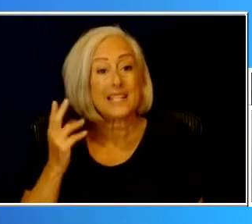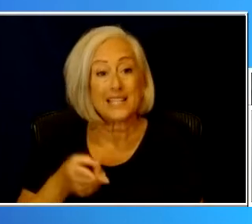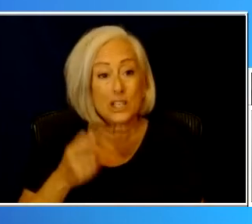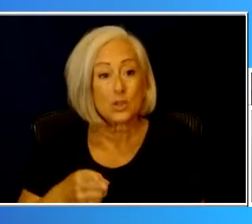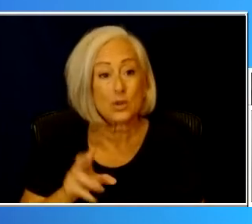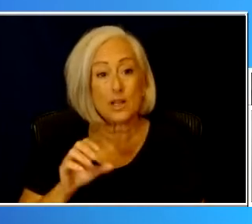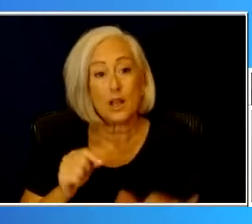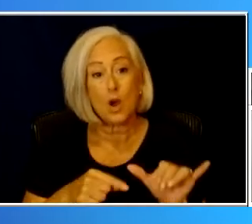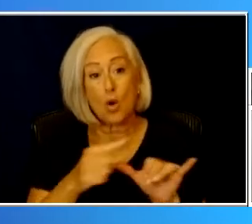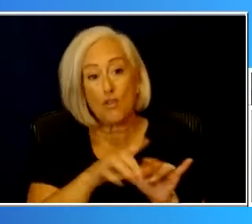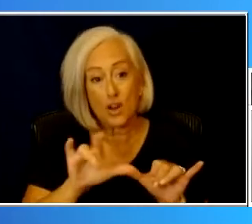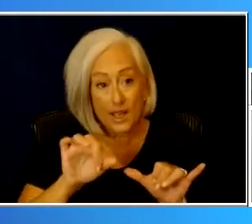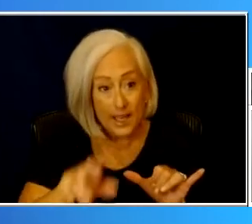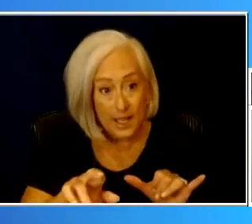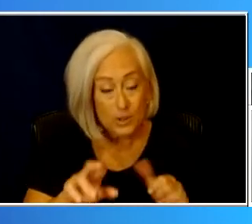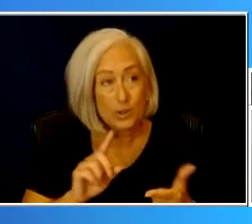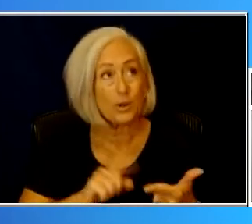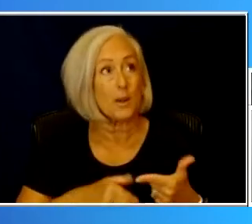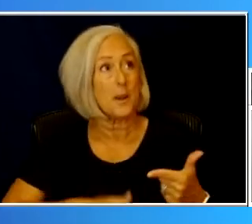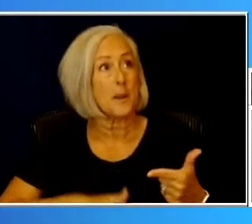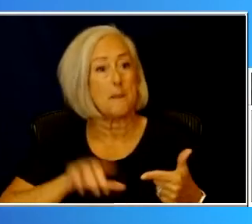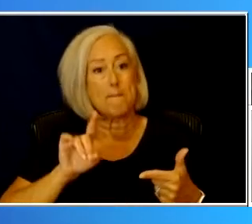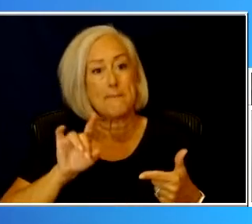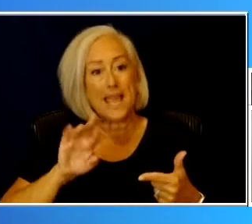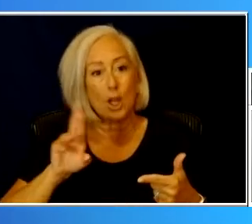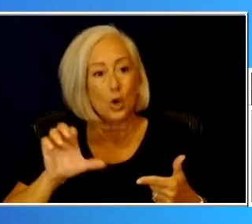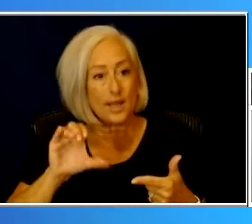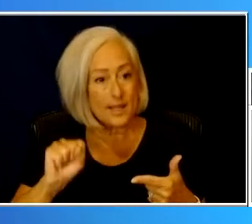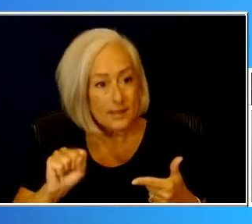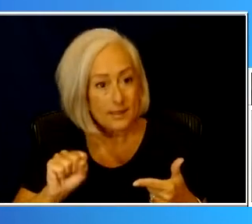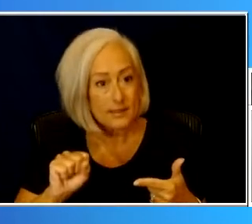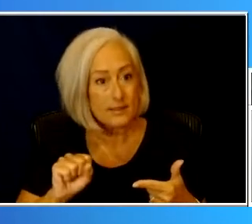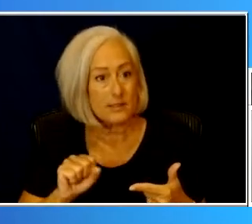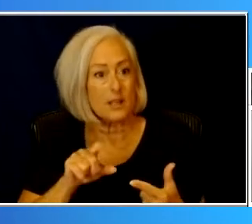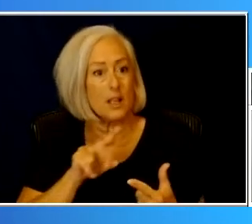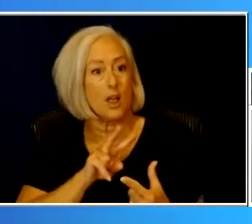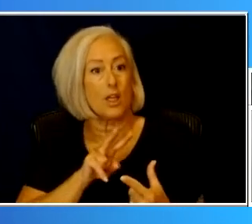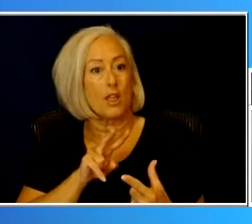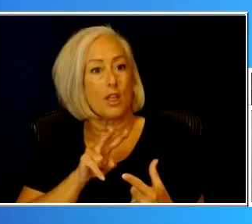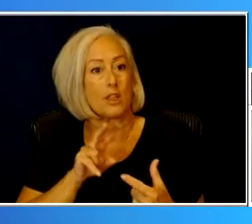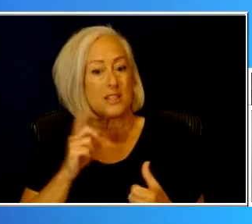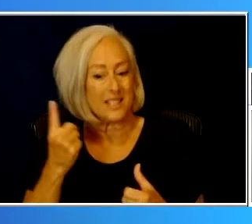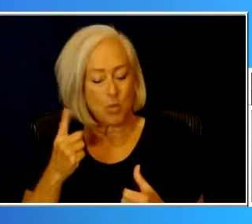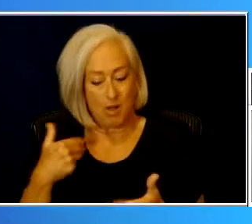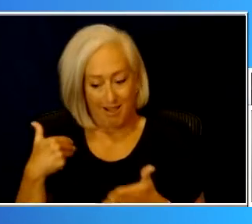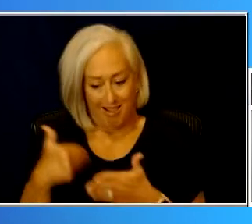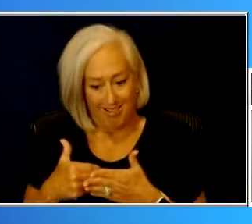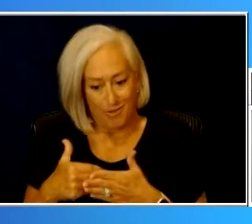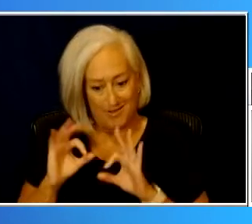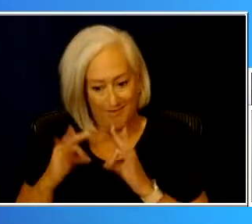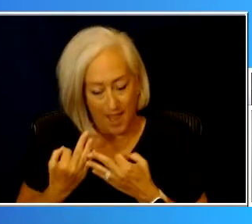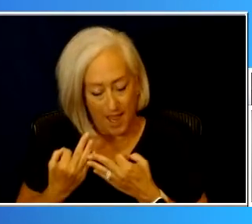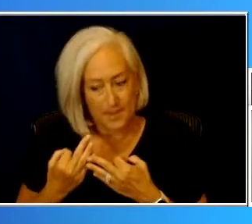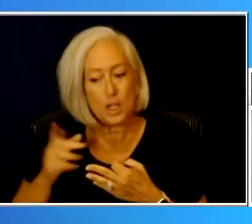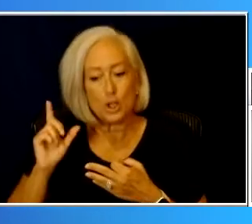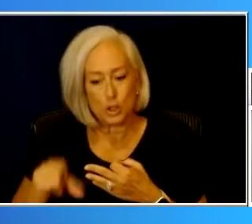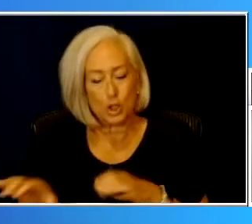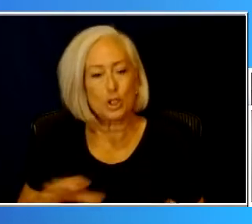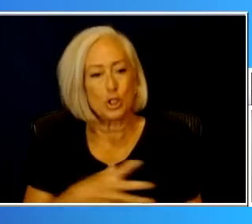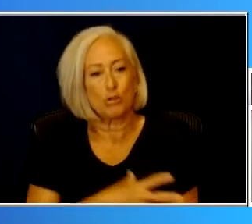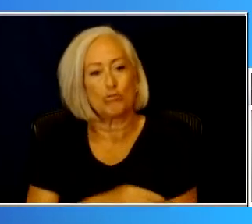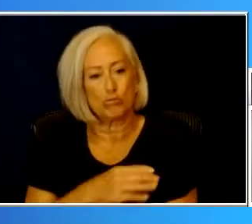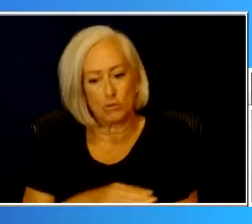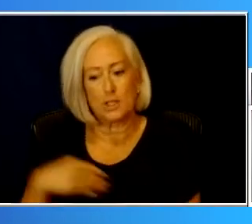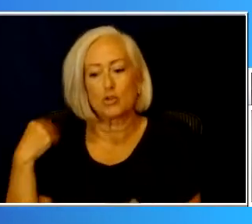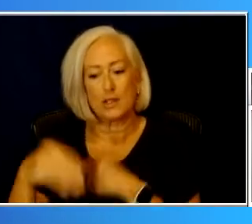cancer, pancreas cancer, that's a first-degree relative, for sure they should get genetic testing. And then